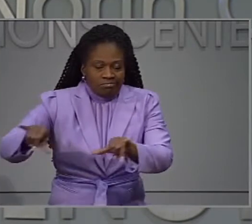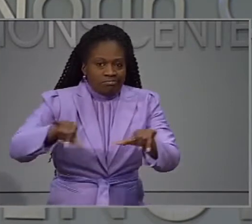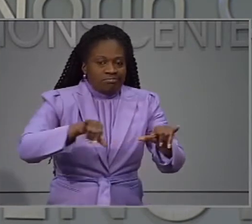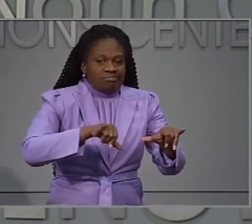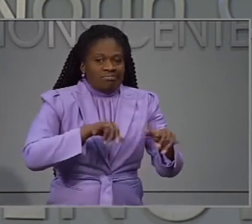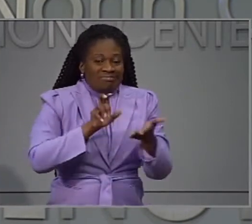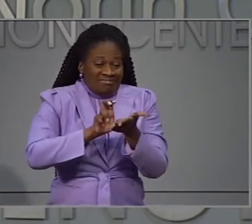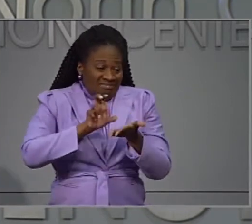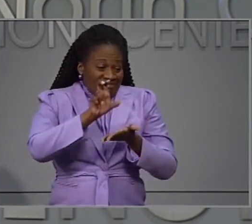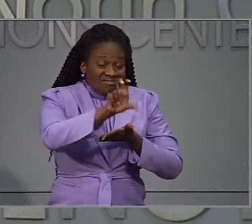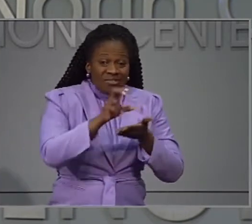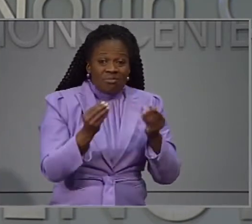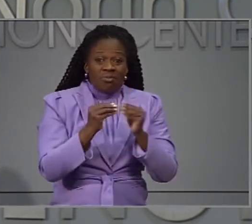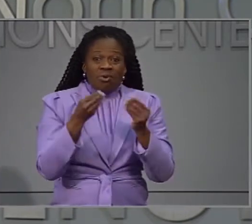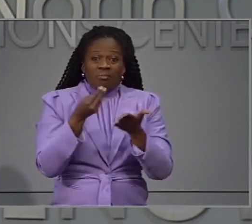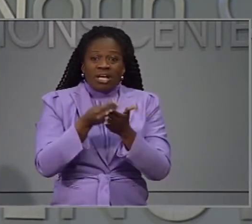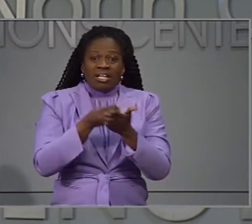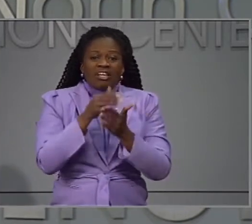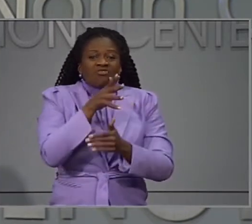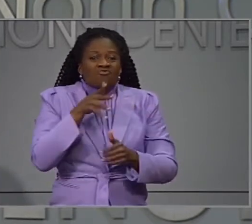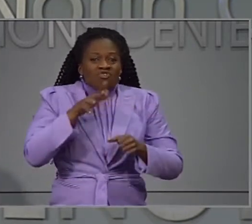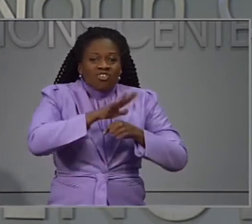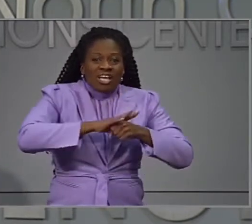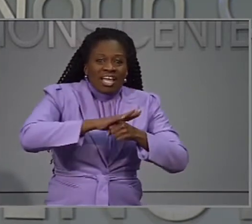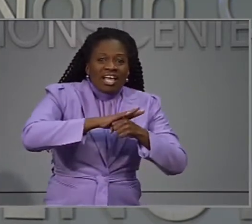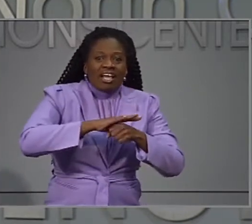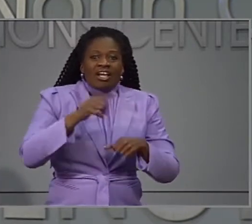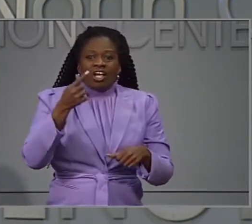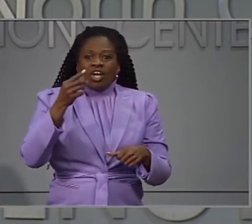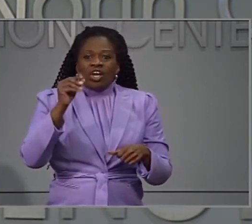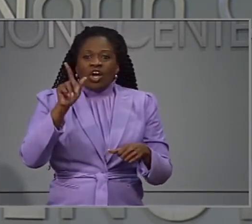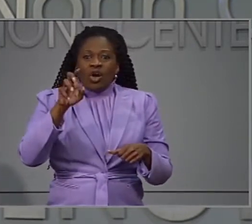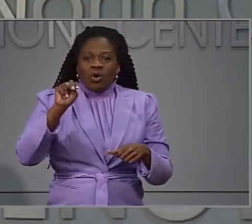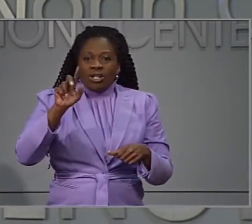more money into the Rural Center Golden Leaf